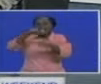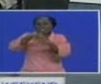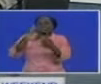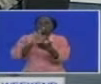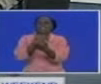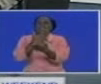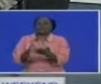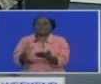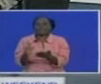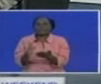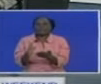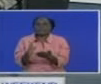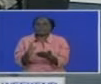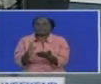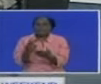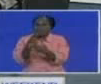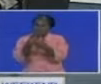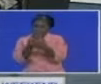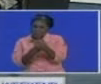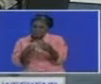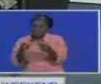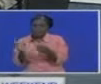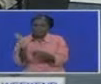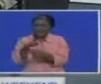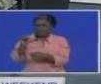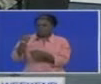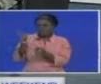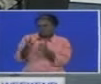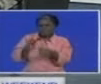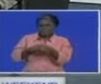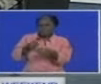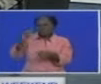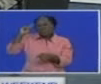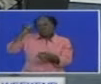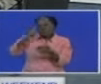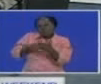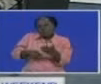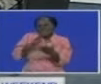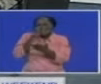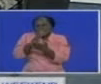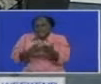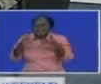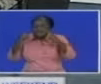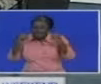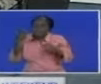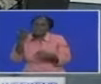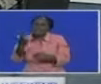and now that you've brought in, you know, both houses of Parliament, we'll get to you, Professor, in a moment. What are your thoughts? There have been some statements that have been